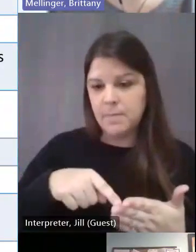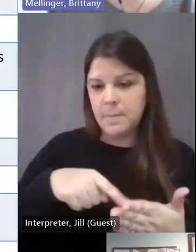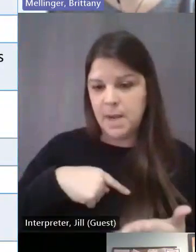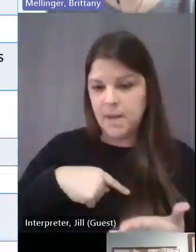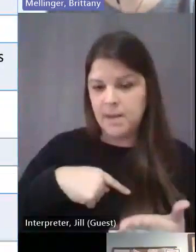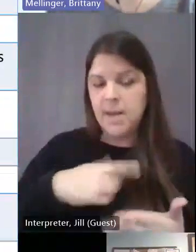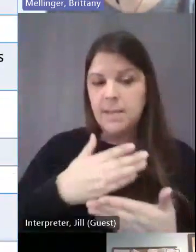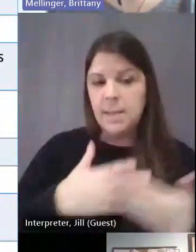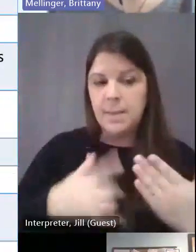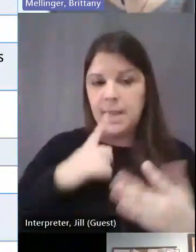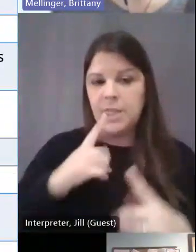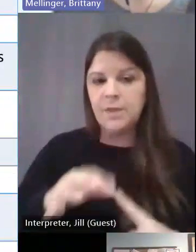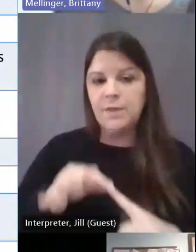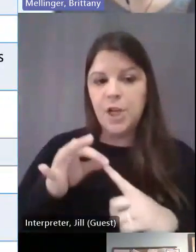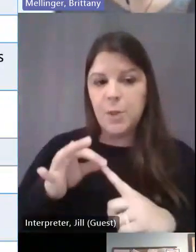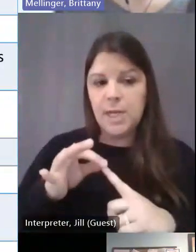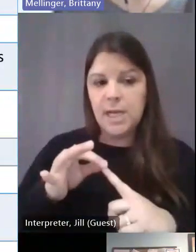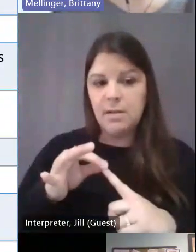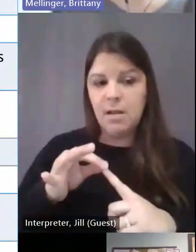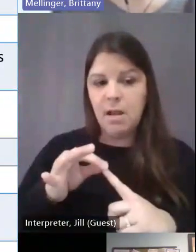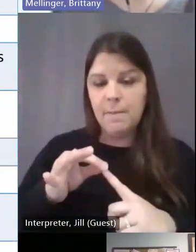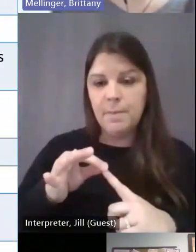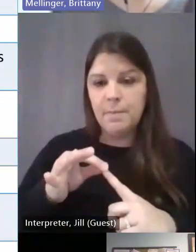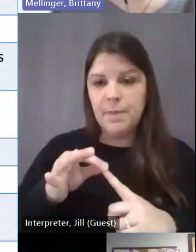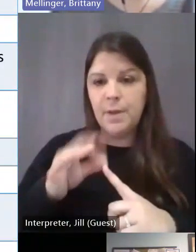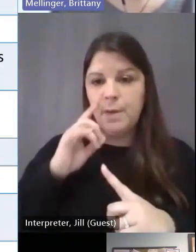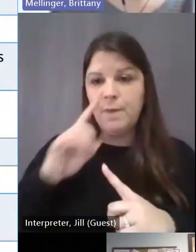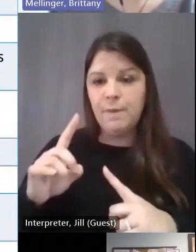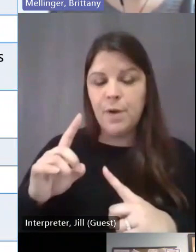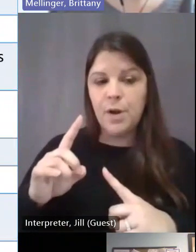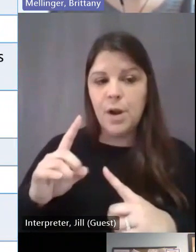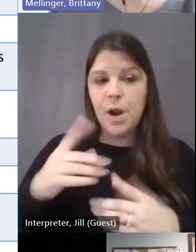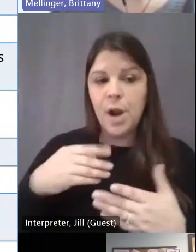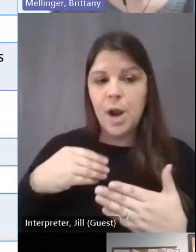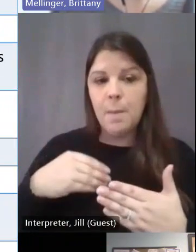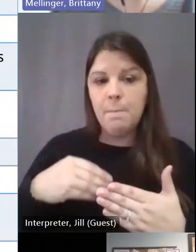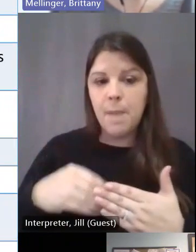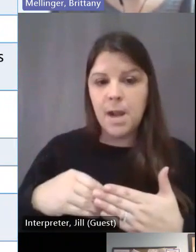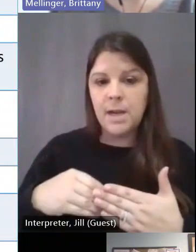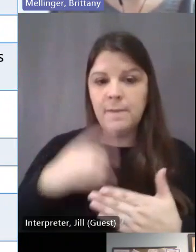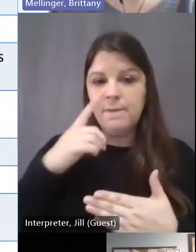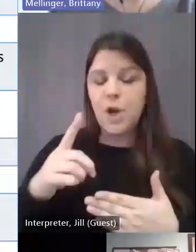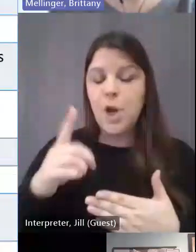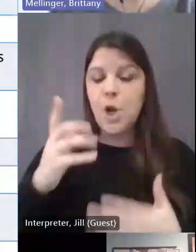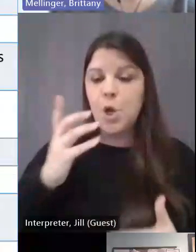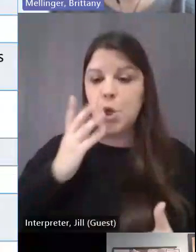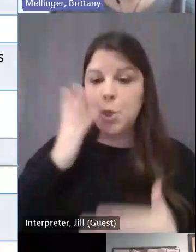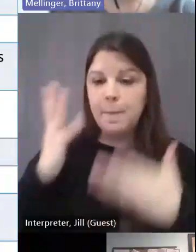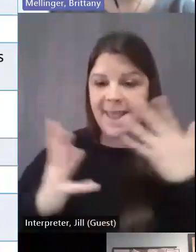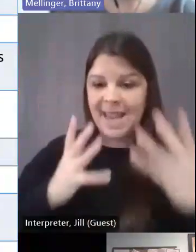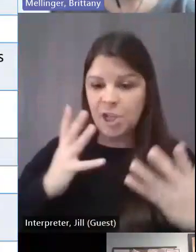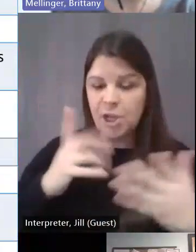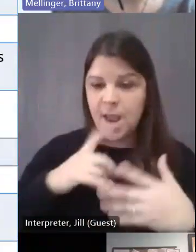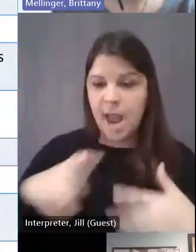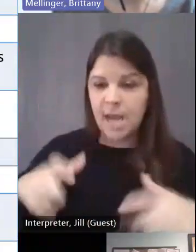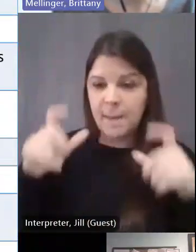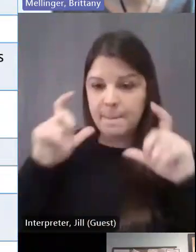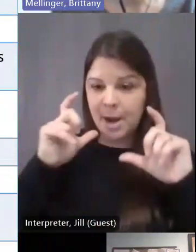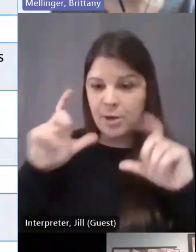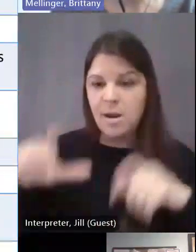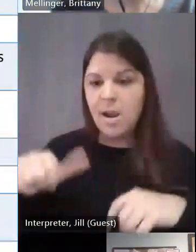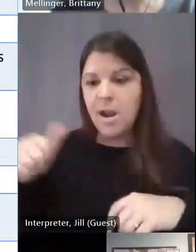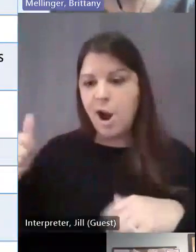unique as a remedy at PHRC is money for humiliation and embarrassment. That's not available in our other